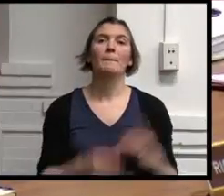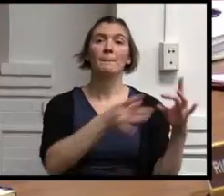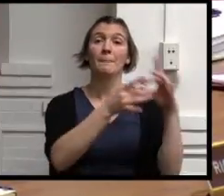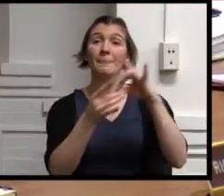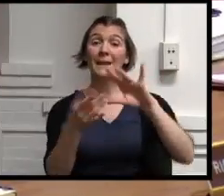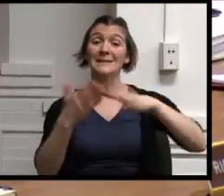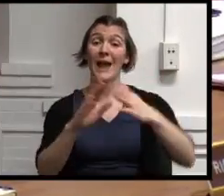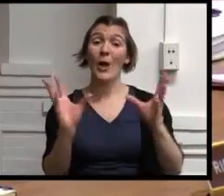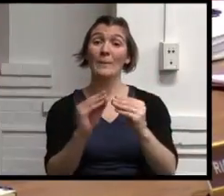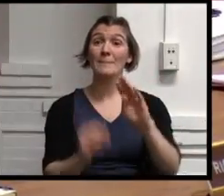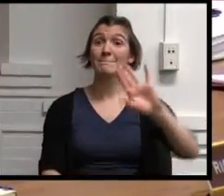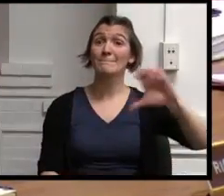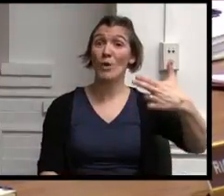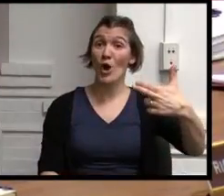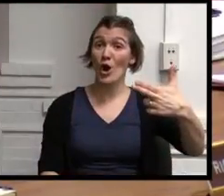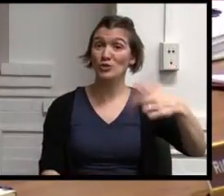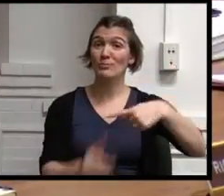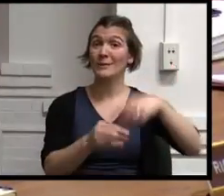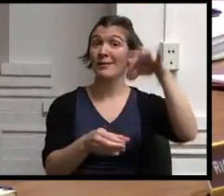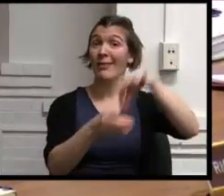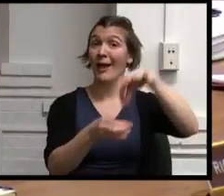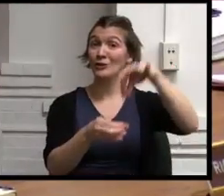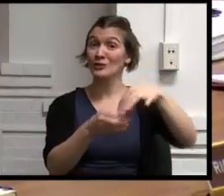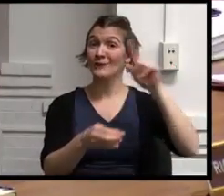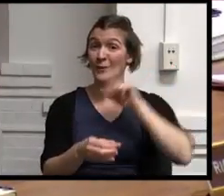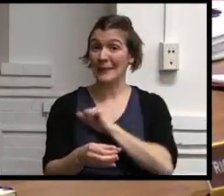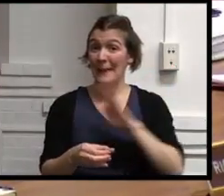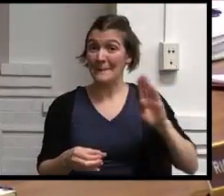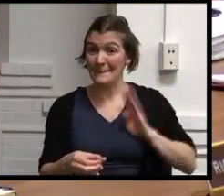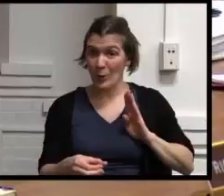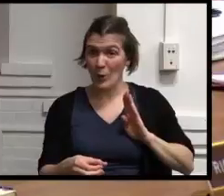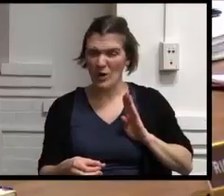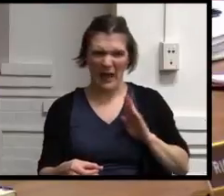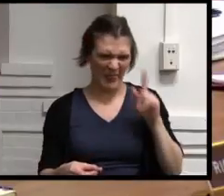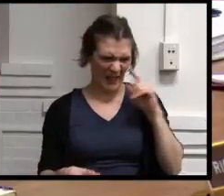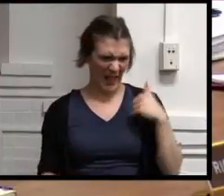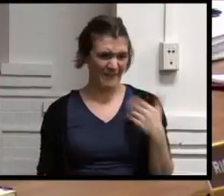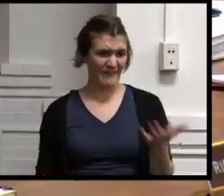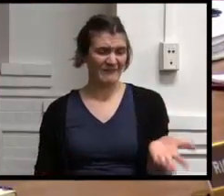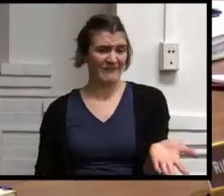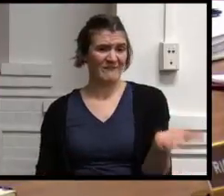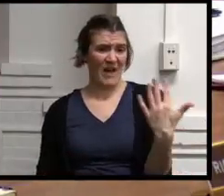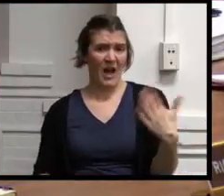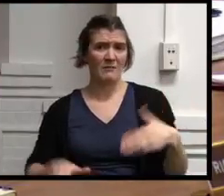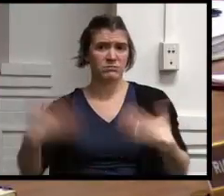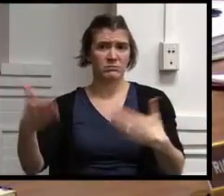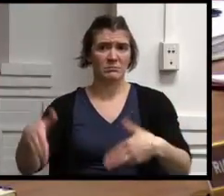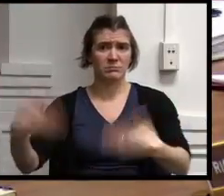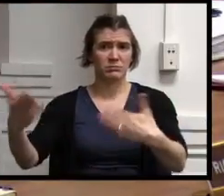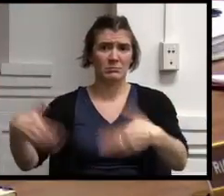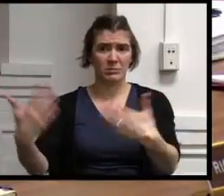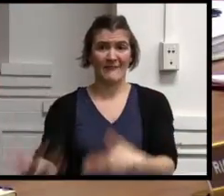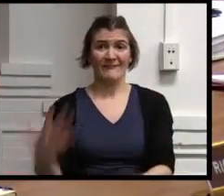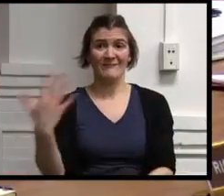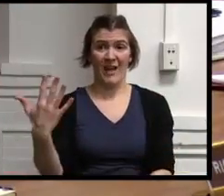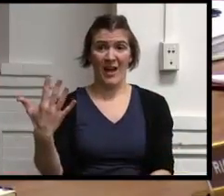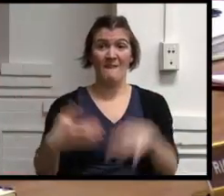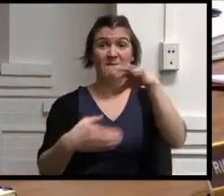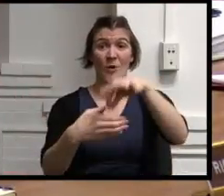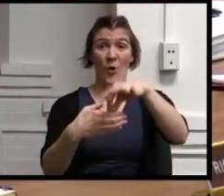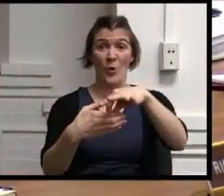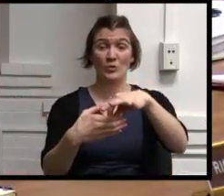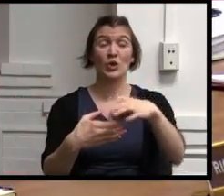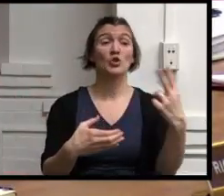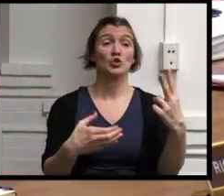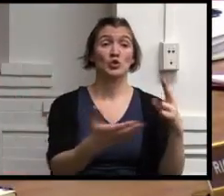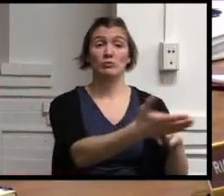upcoming town meeting and election. They already, I think we may have as many as 5 resolutions on the ballot. There are petitions out. 2 of